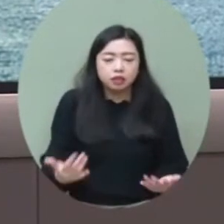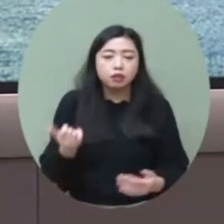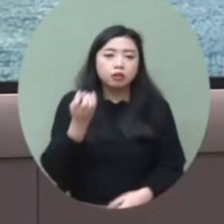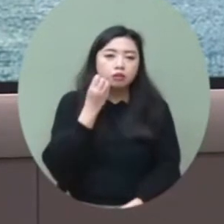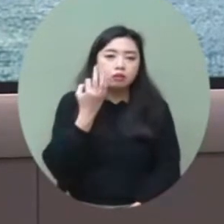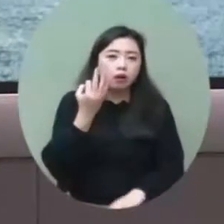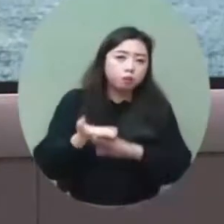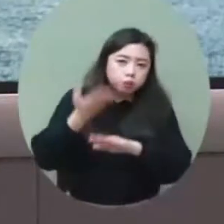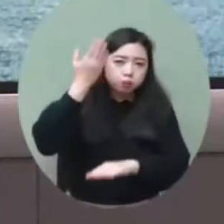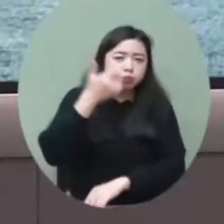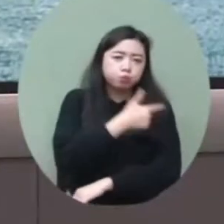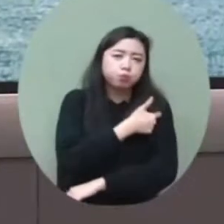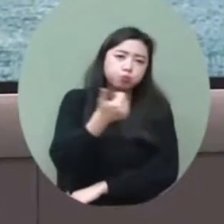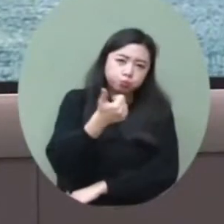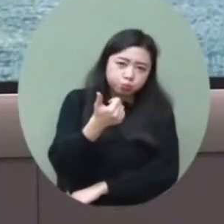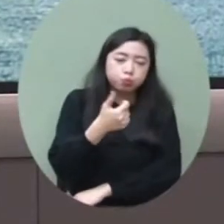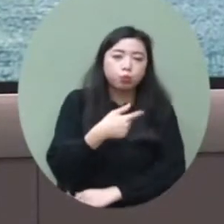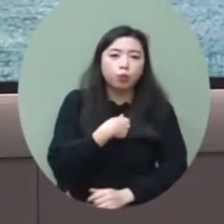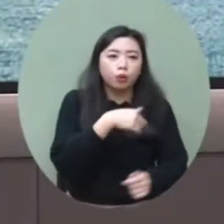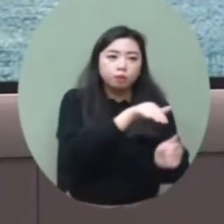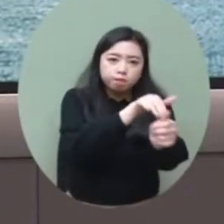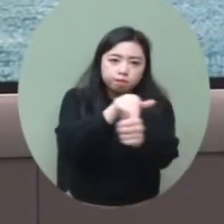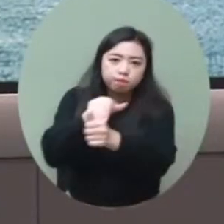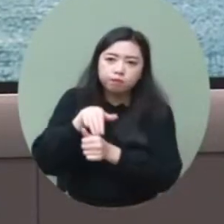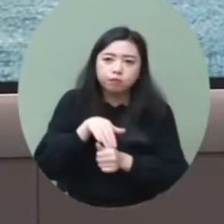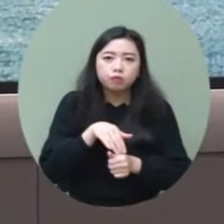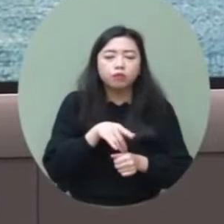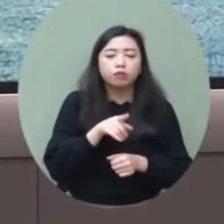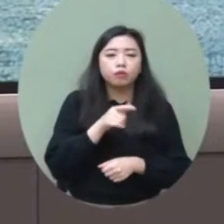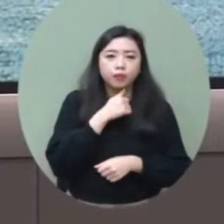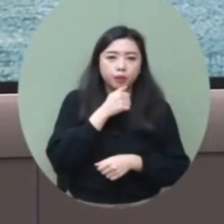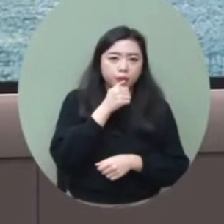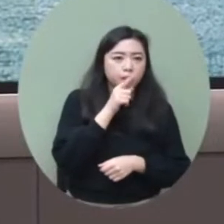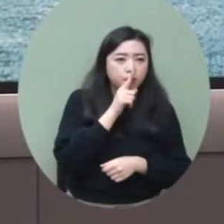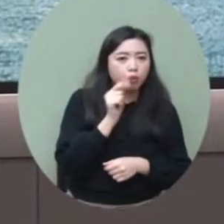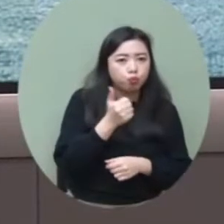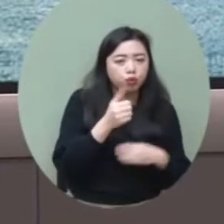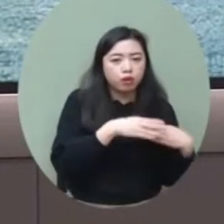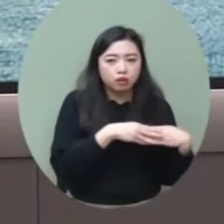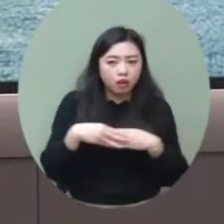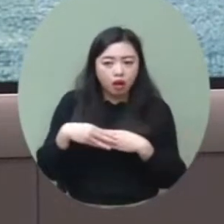your children to have the vaccination in order to protect themselves.